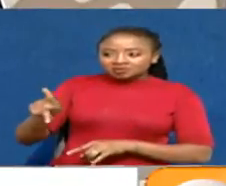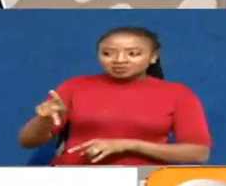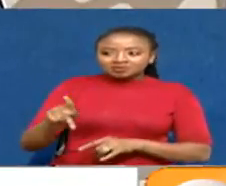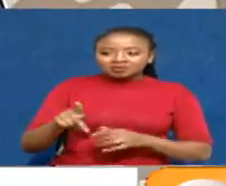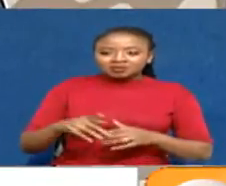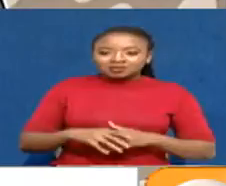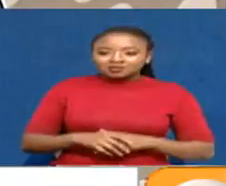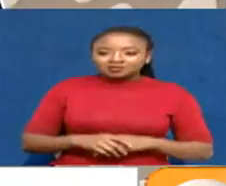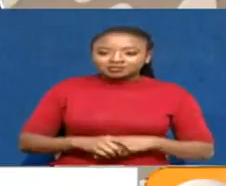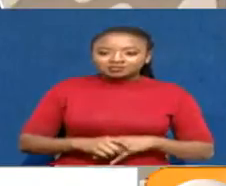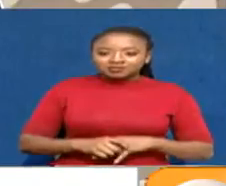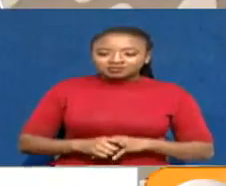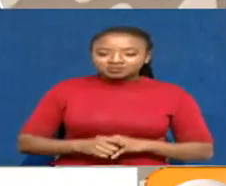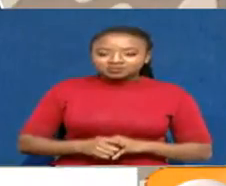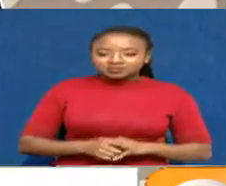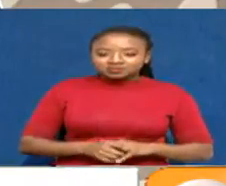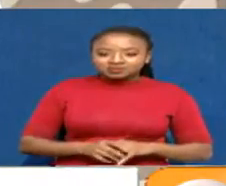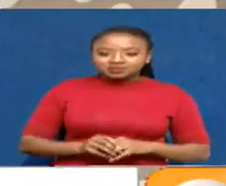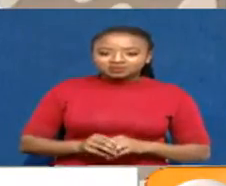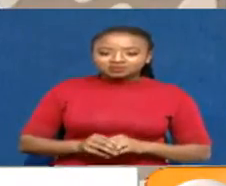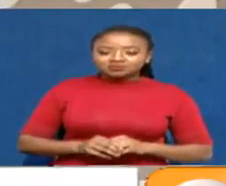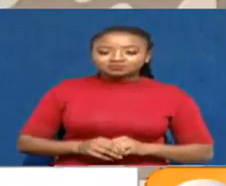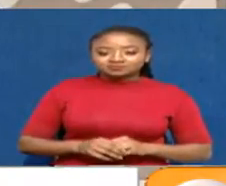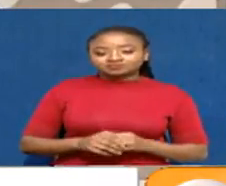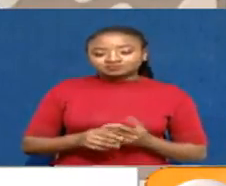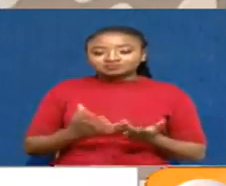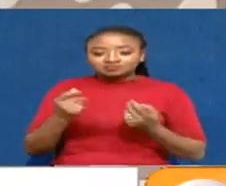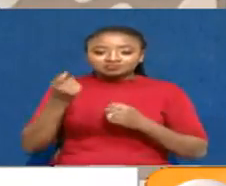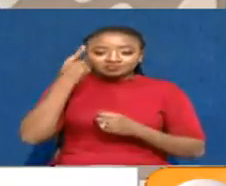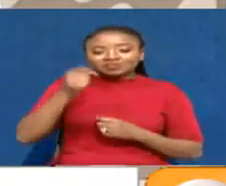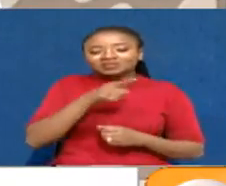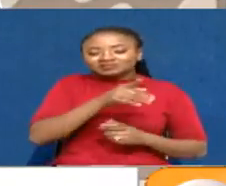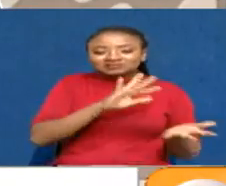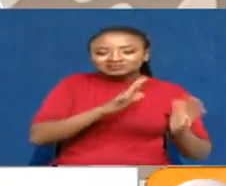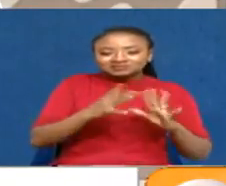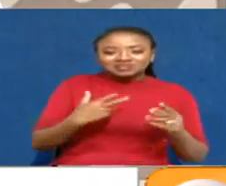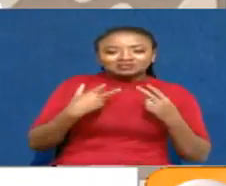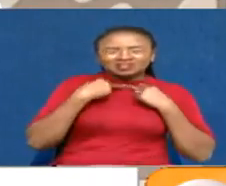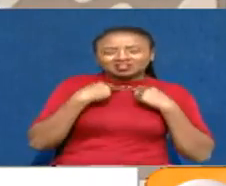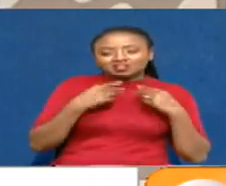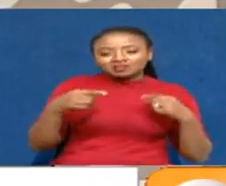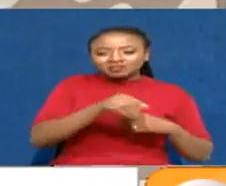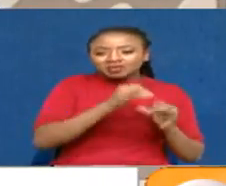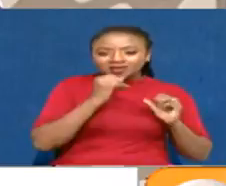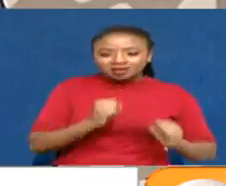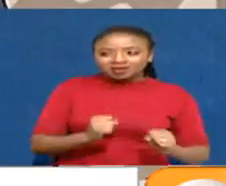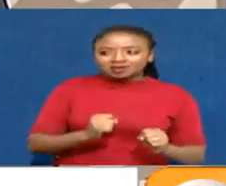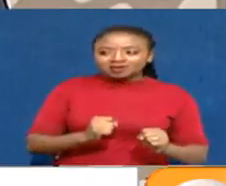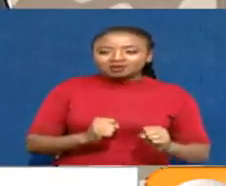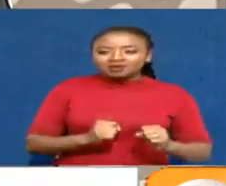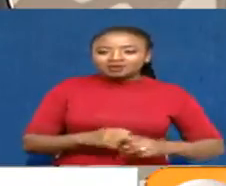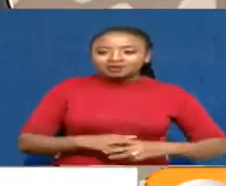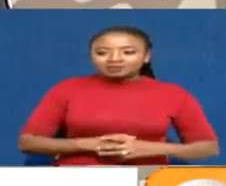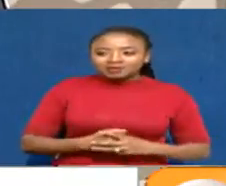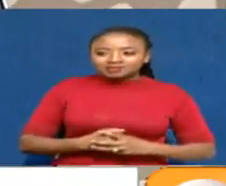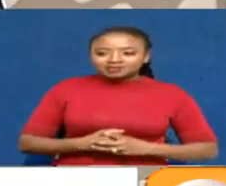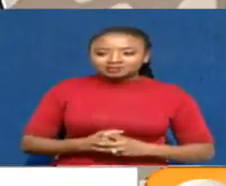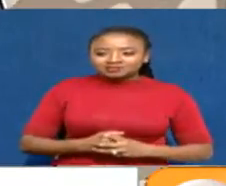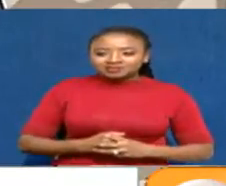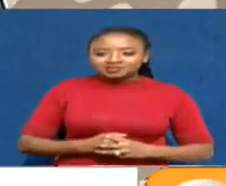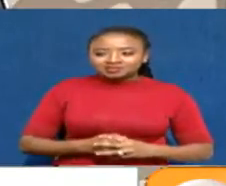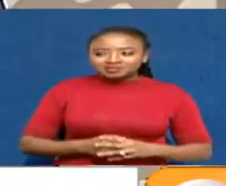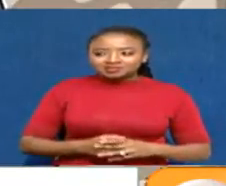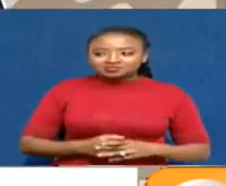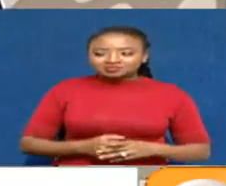my customer might not be able to pay. And in a good environment, we want also the lender to feel